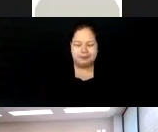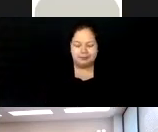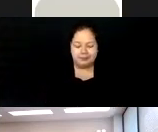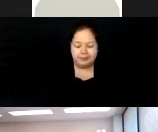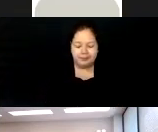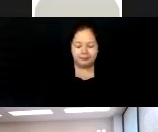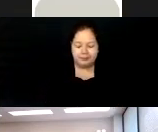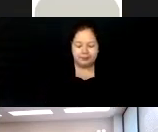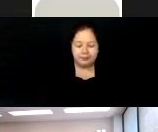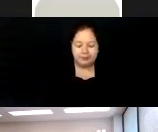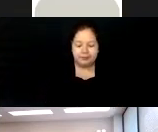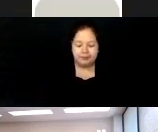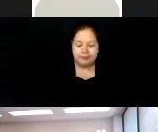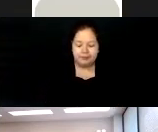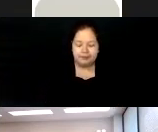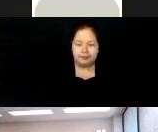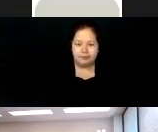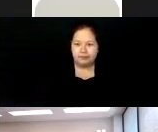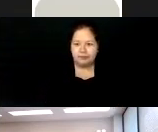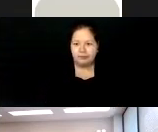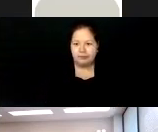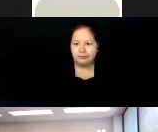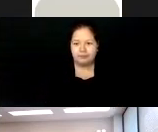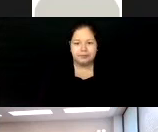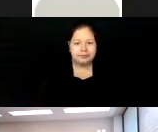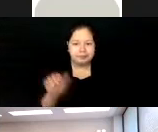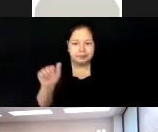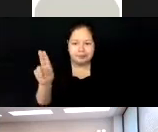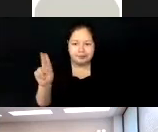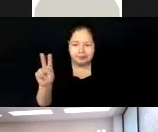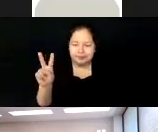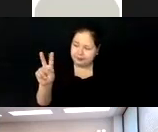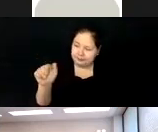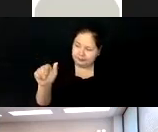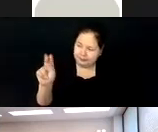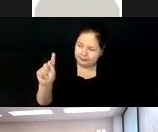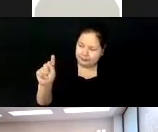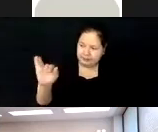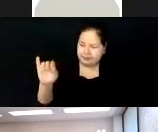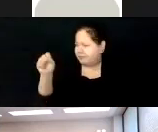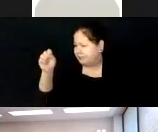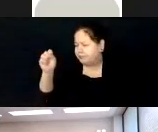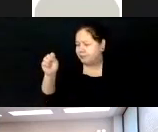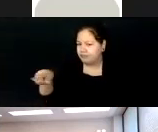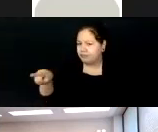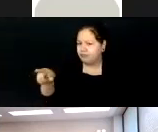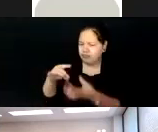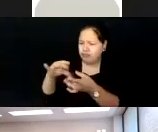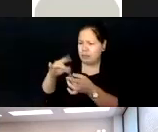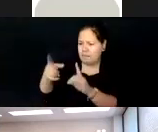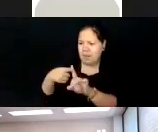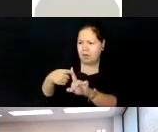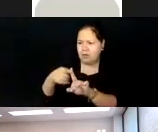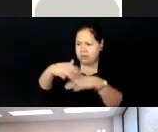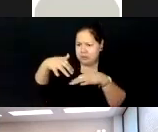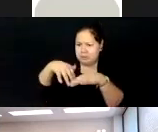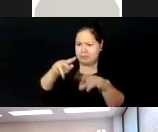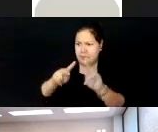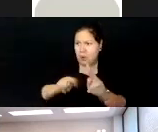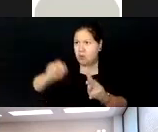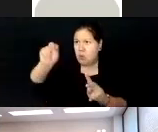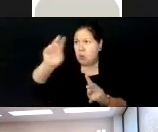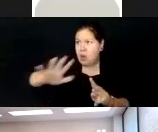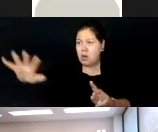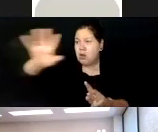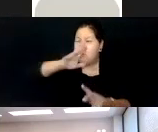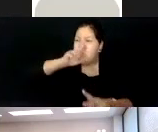Yeah, absolutely. I think just what you're mentioning in terms of the diversity of Indigenous people in the North is a